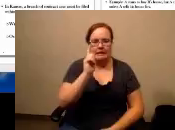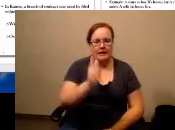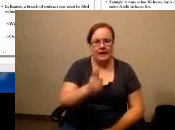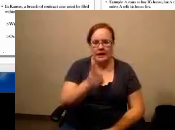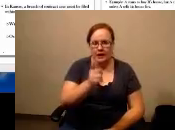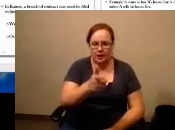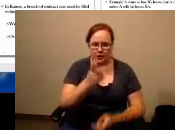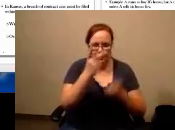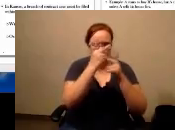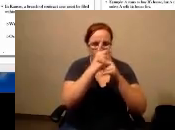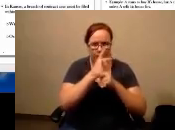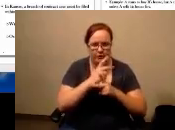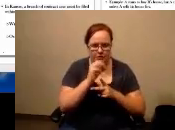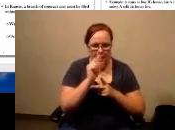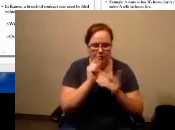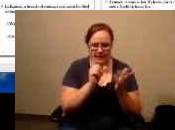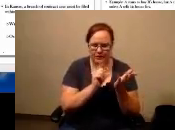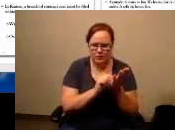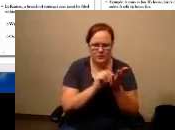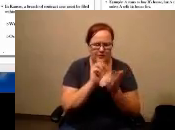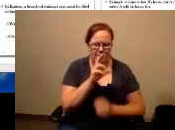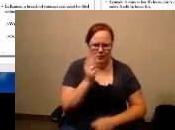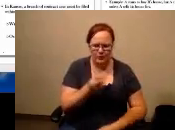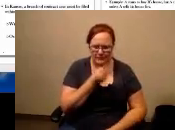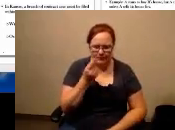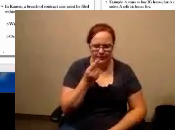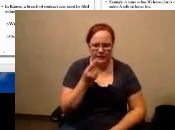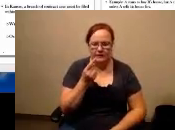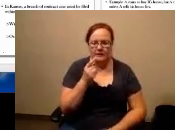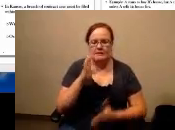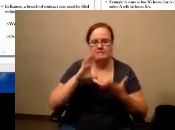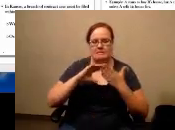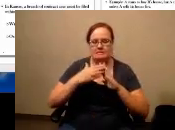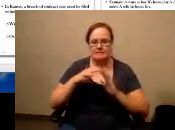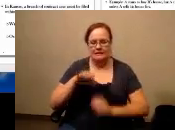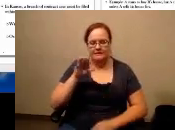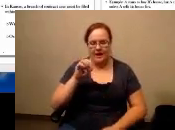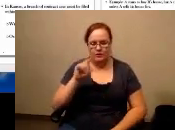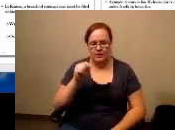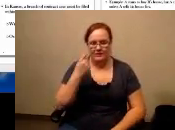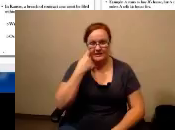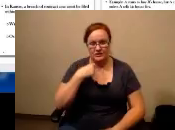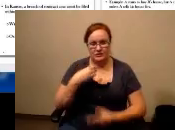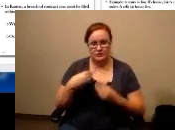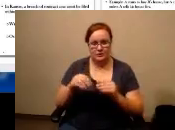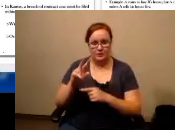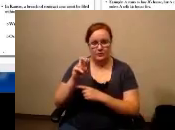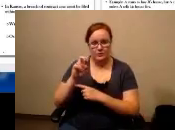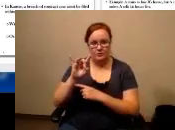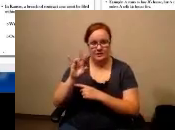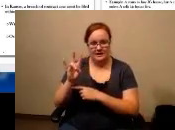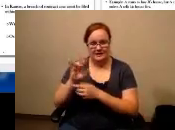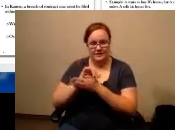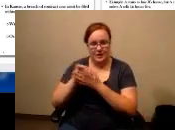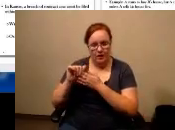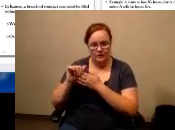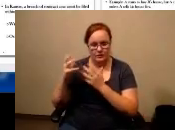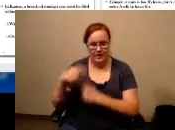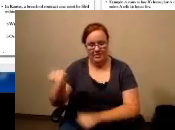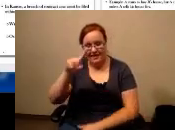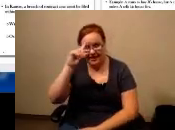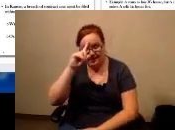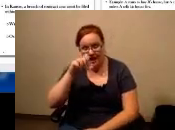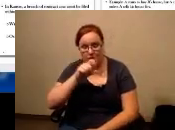out, I guess, in the newspaper or whatever, and the city found out that it had just sold for $287. What it thought was junk